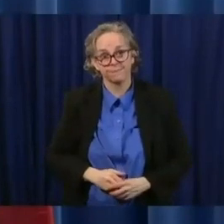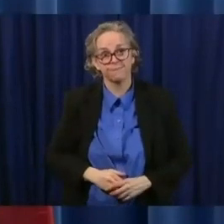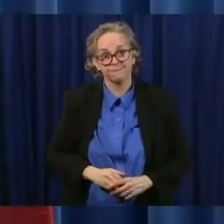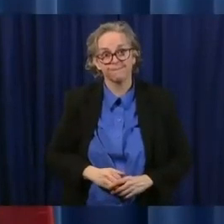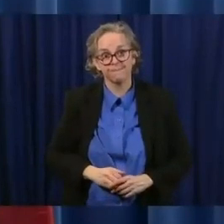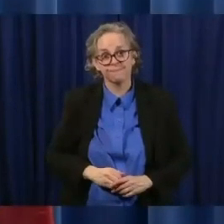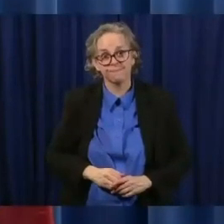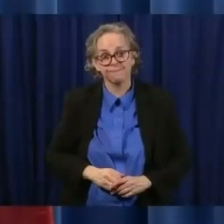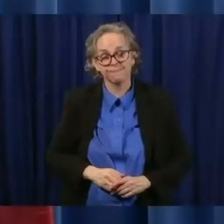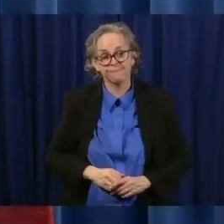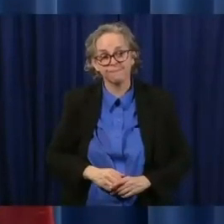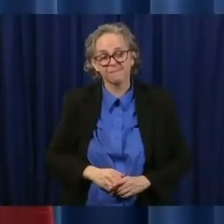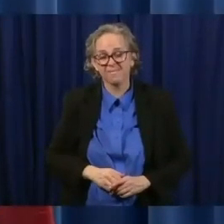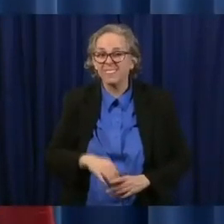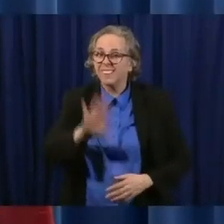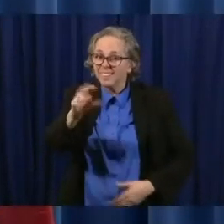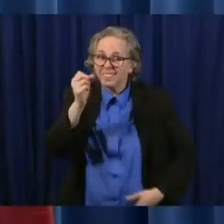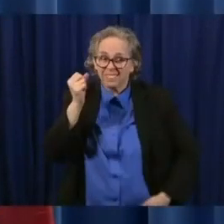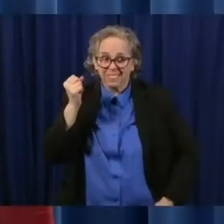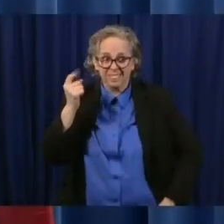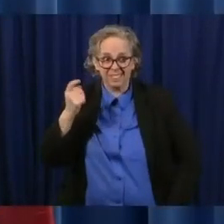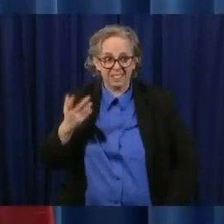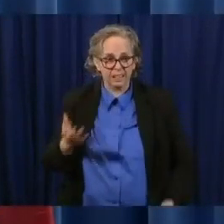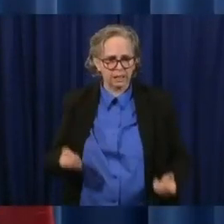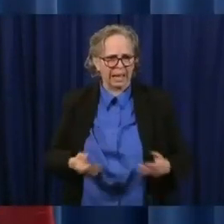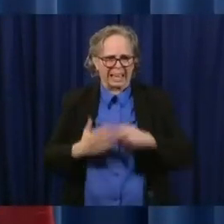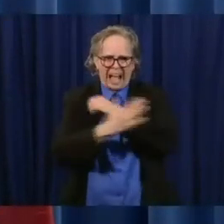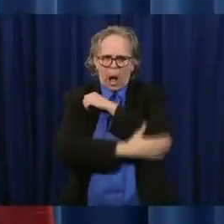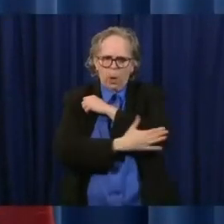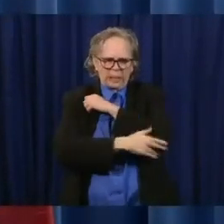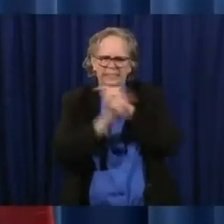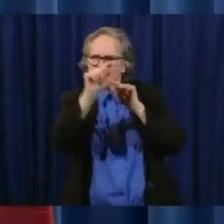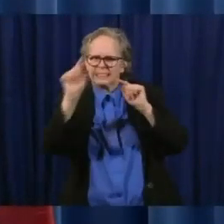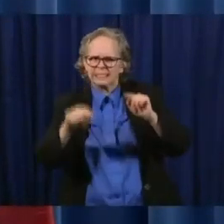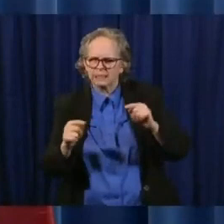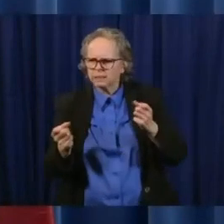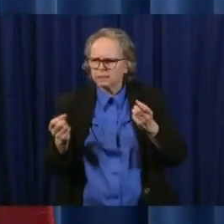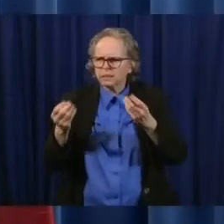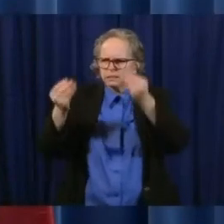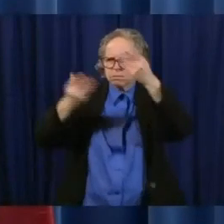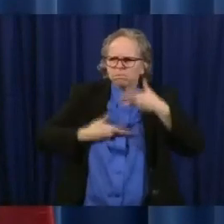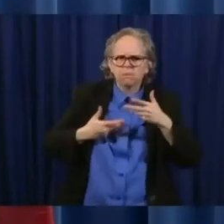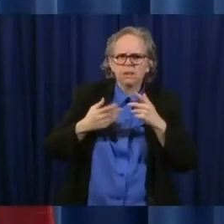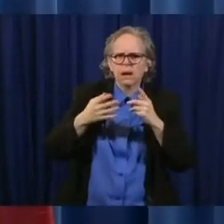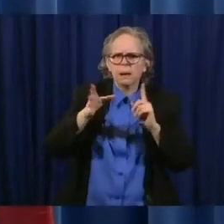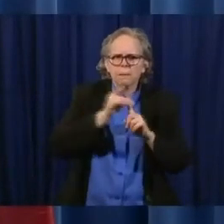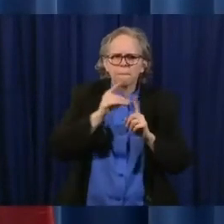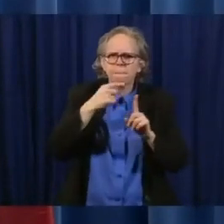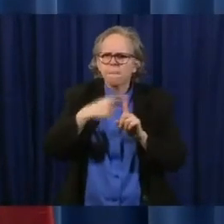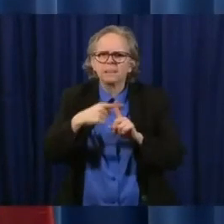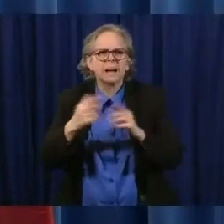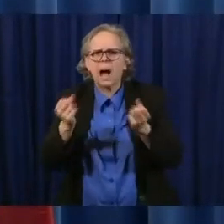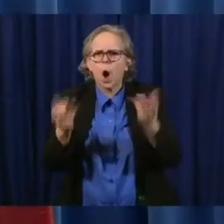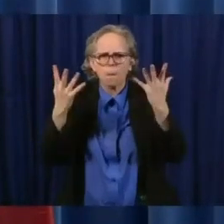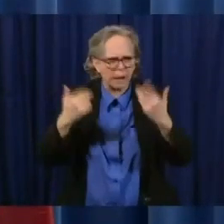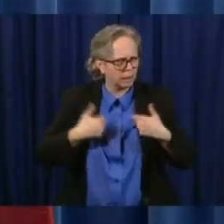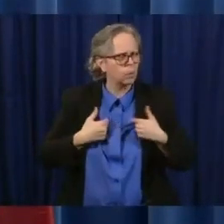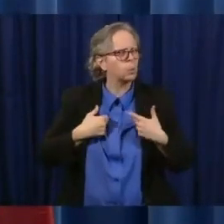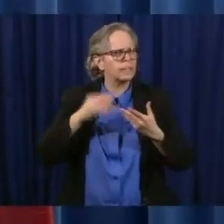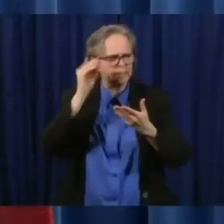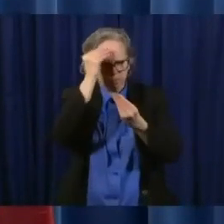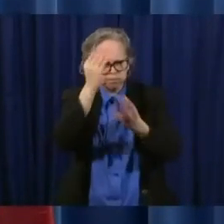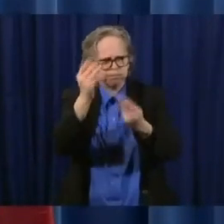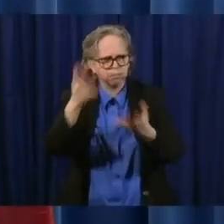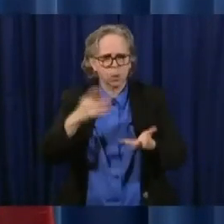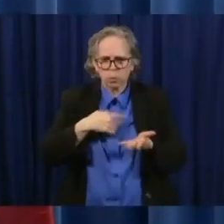Further, they have tracked the number of counties with at least one case, hospitalization, or death. The Department of Health tracks and provides the number of